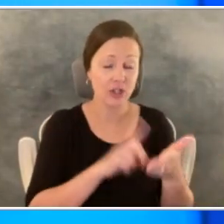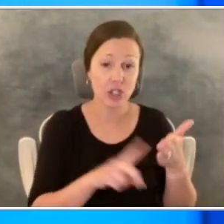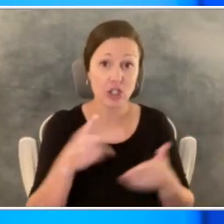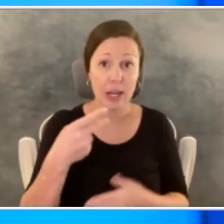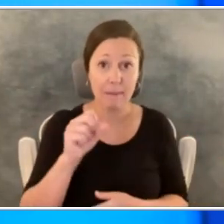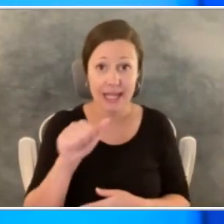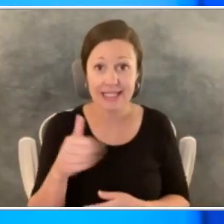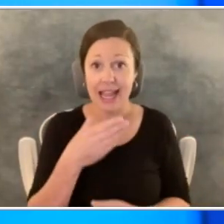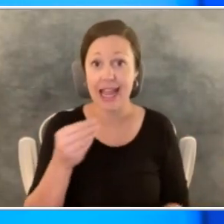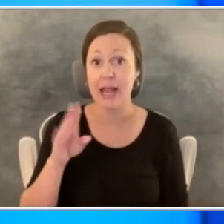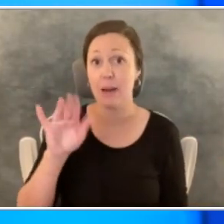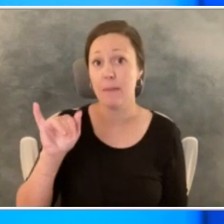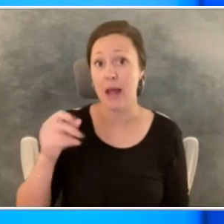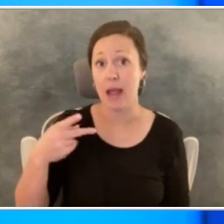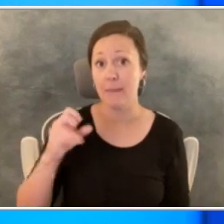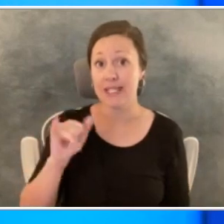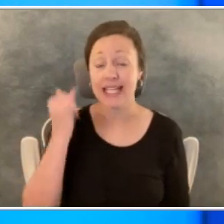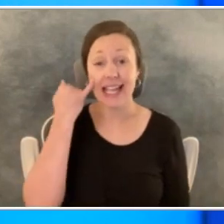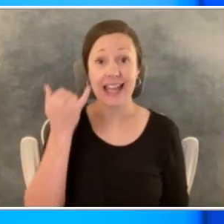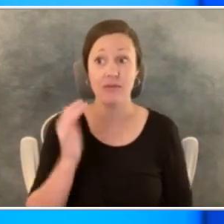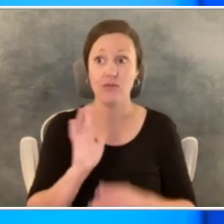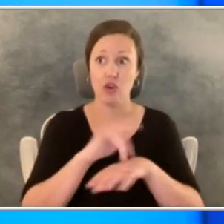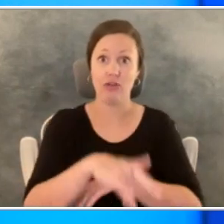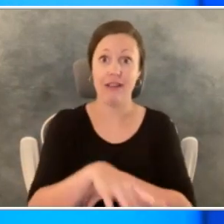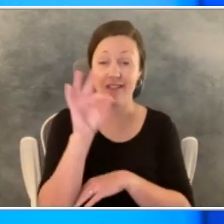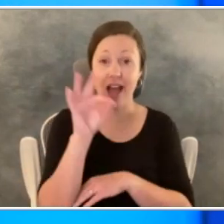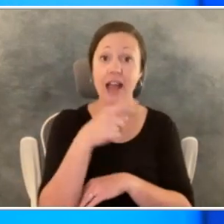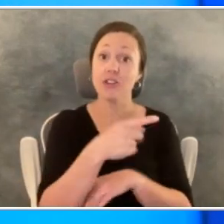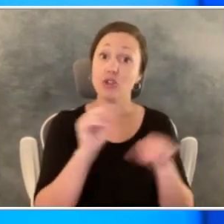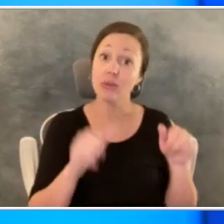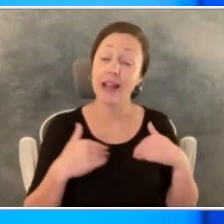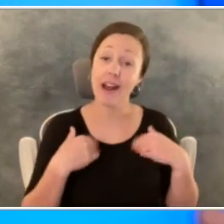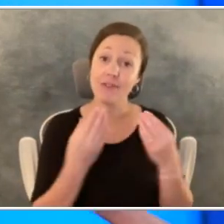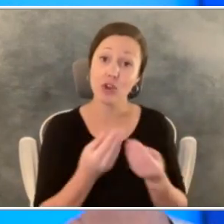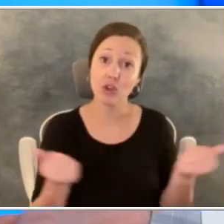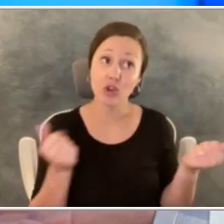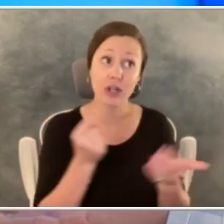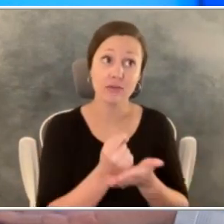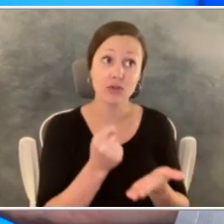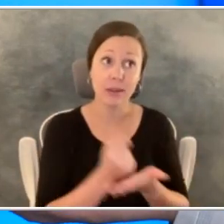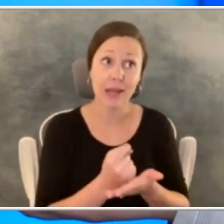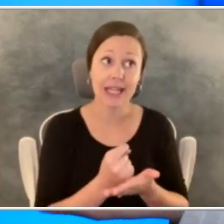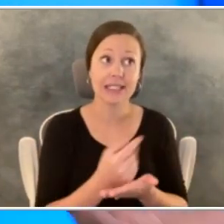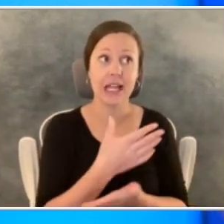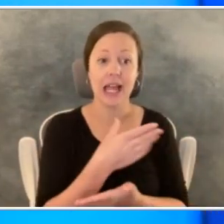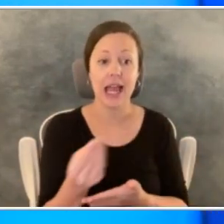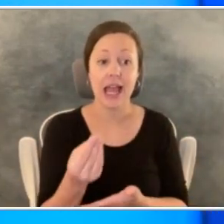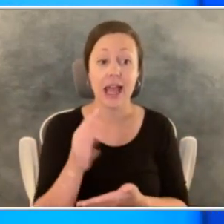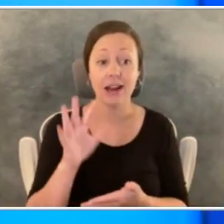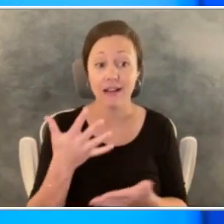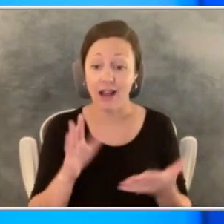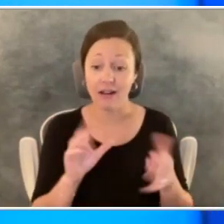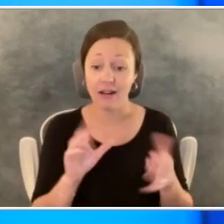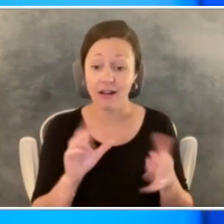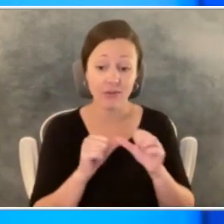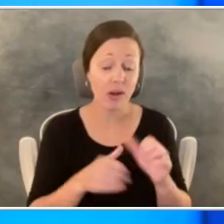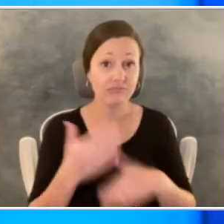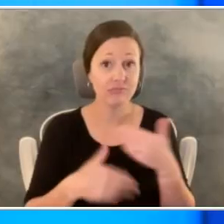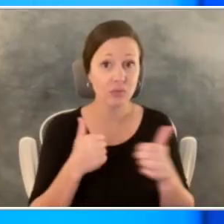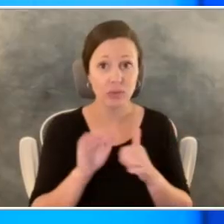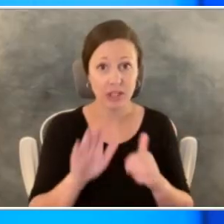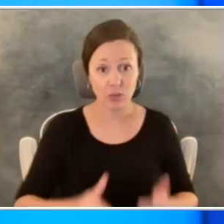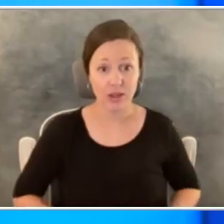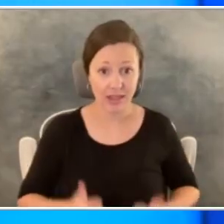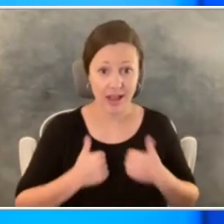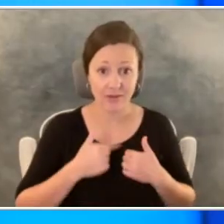caught early, you can have a curative treatment and kind of go on with your life. This is the success